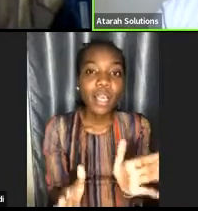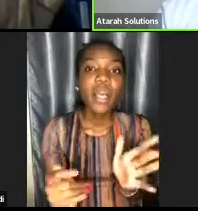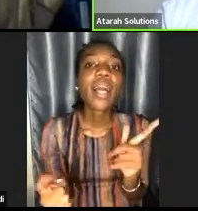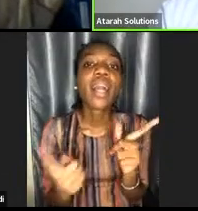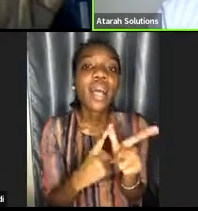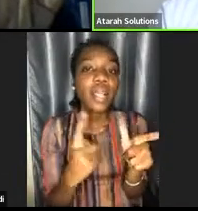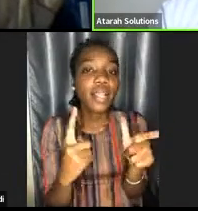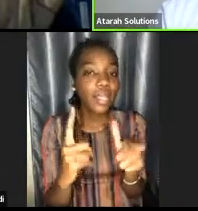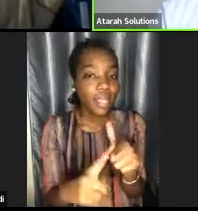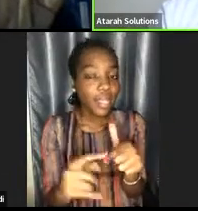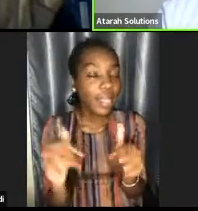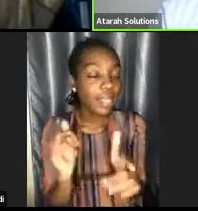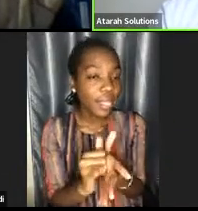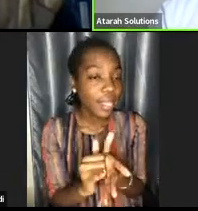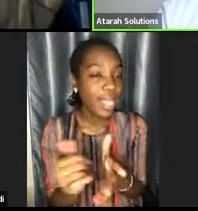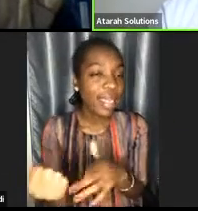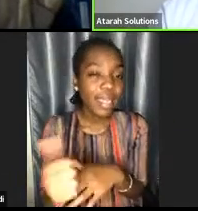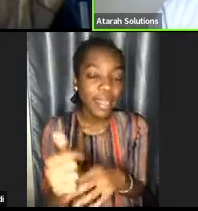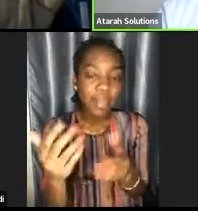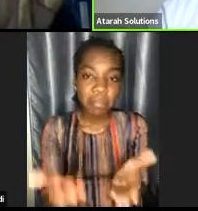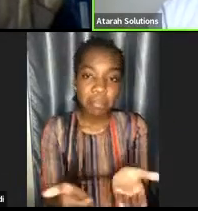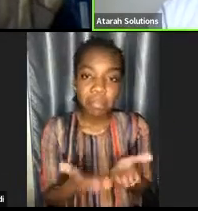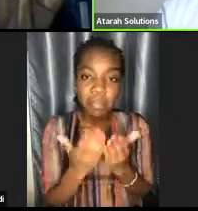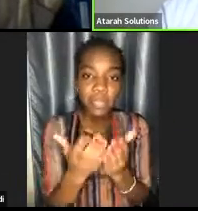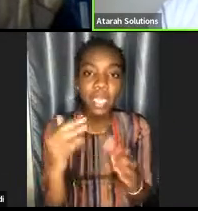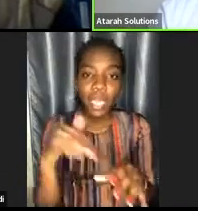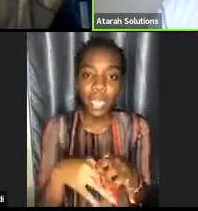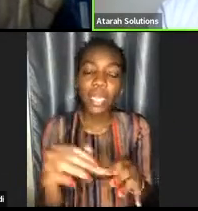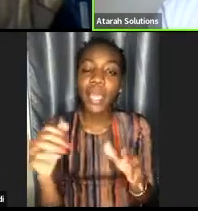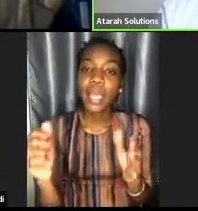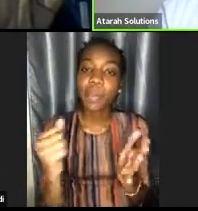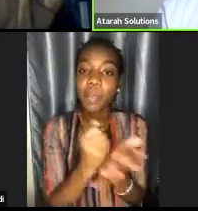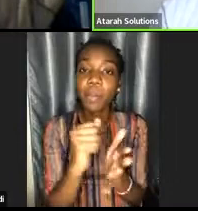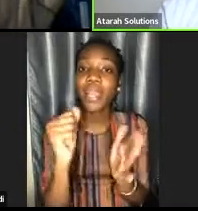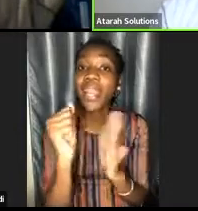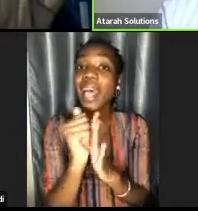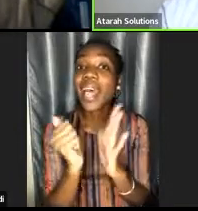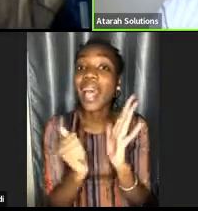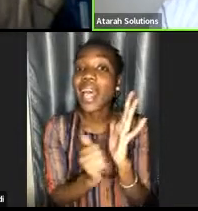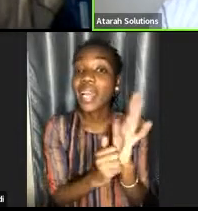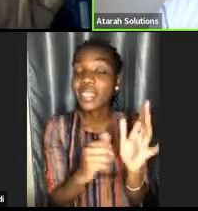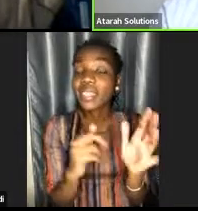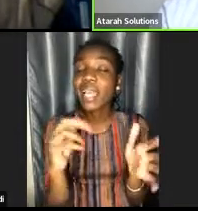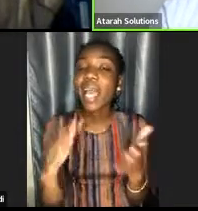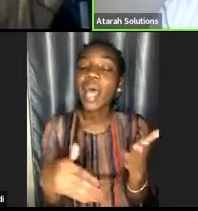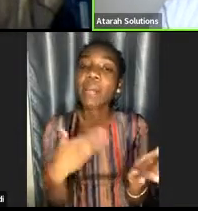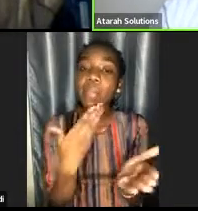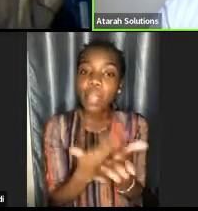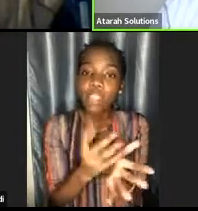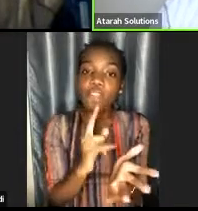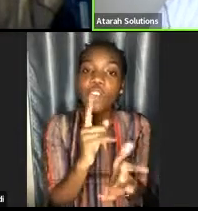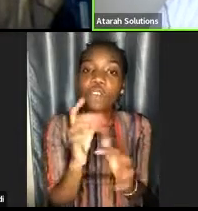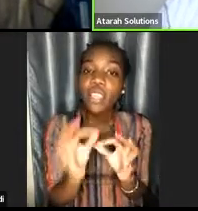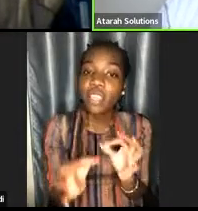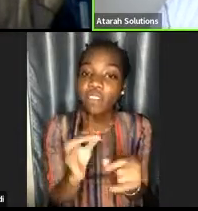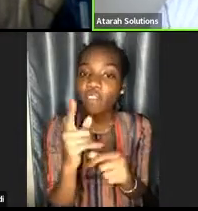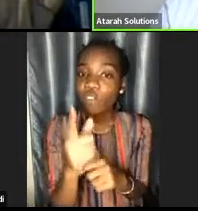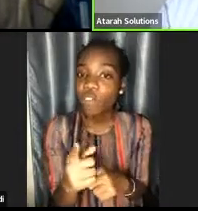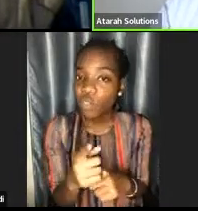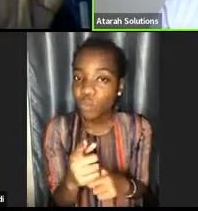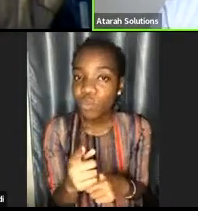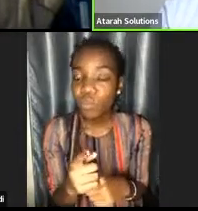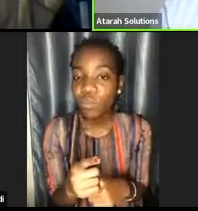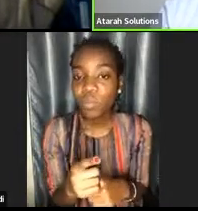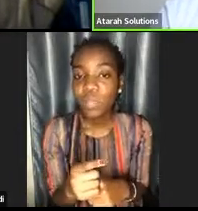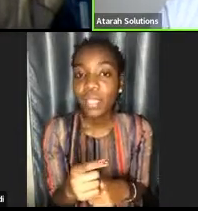whatever provisions are in the Employment Act actually apply. So if you have been, or you have